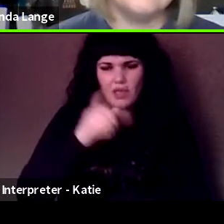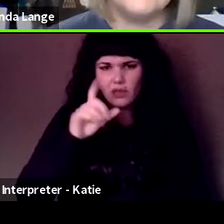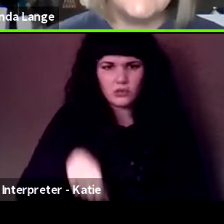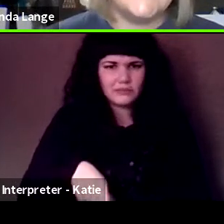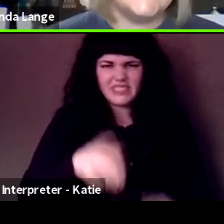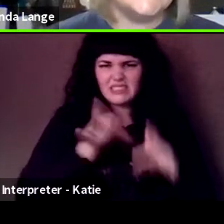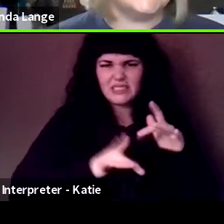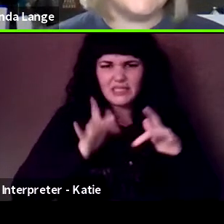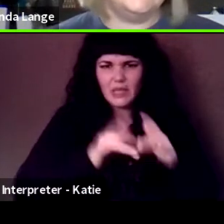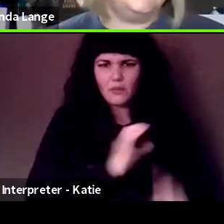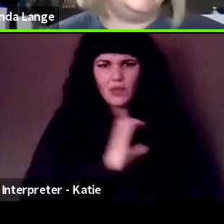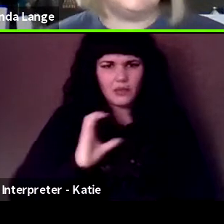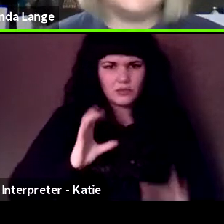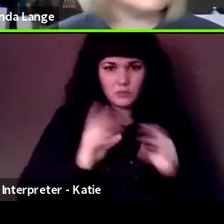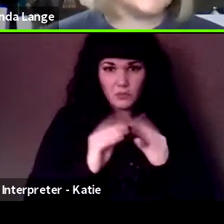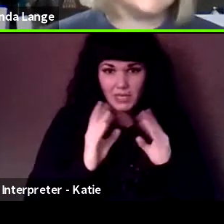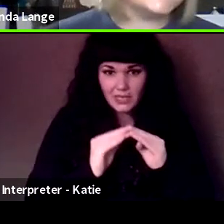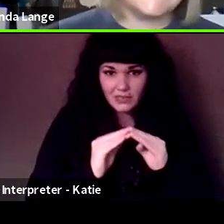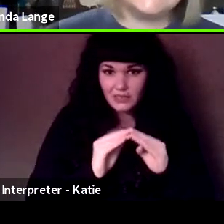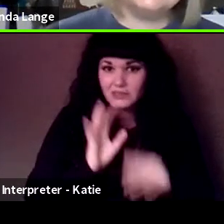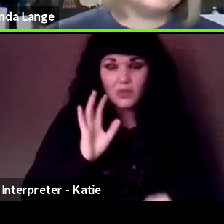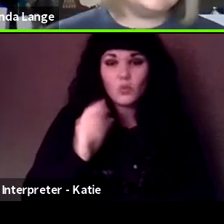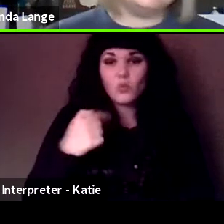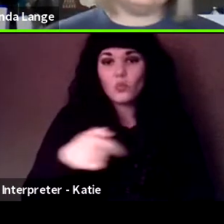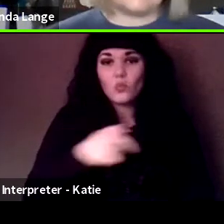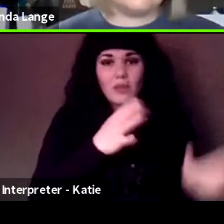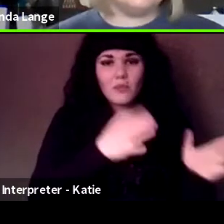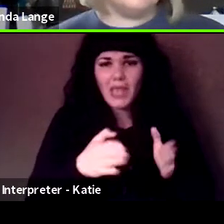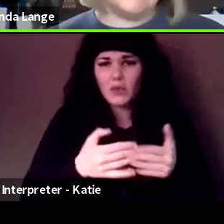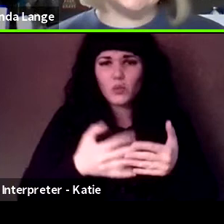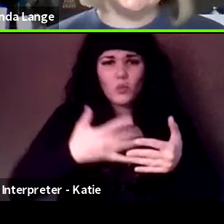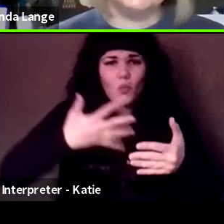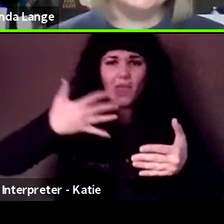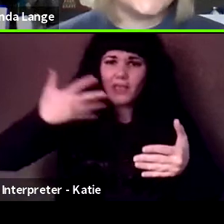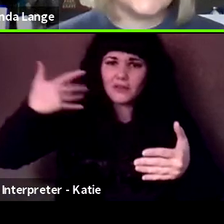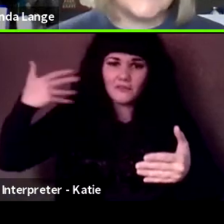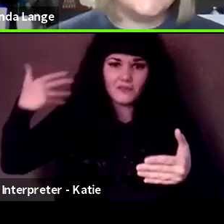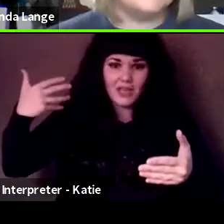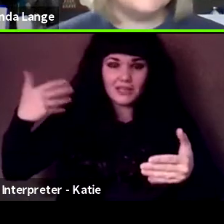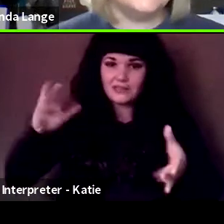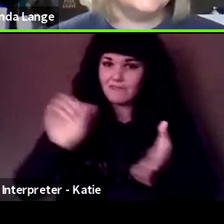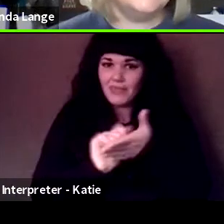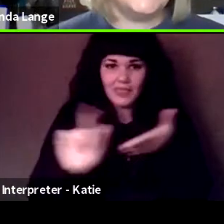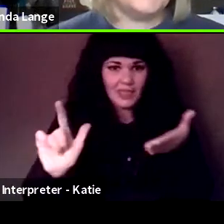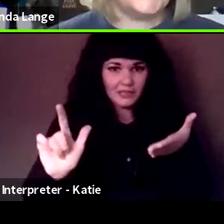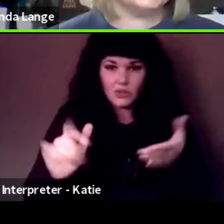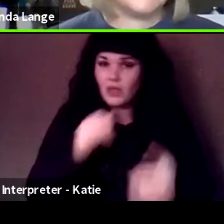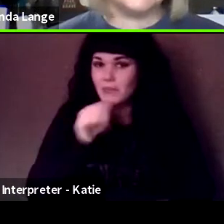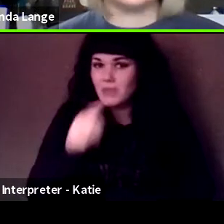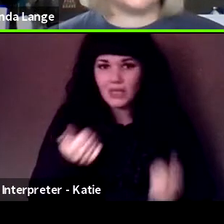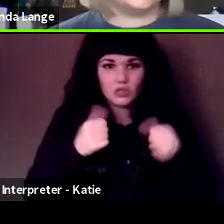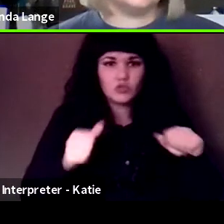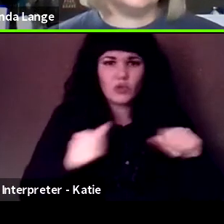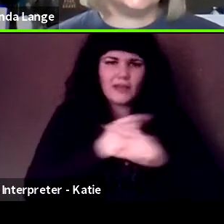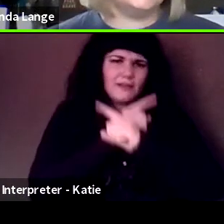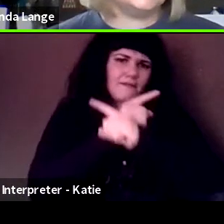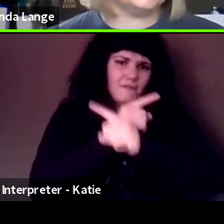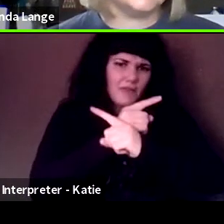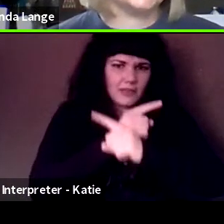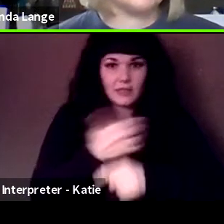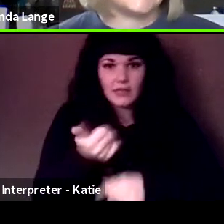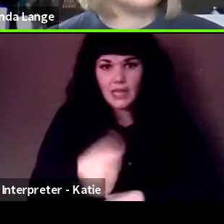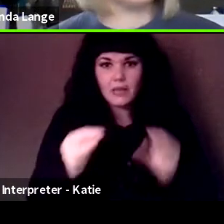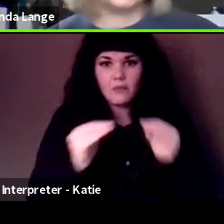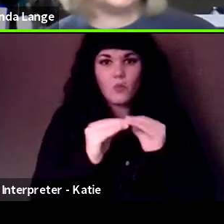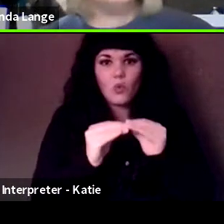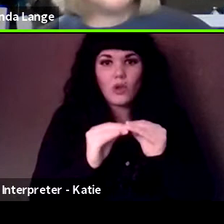advance. And that's all I can say. I'm not gonna try and defend it anymore. I just want everybody to be